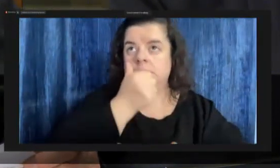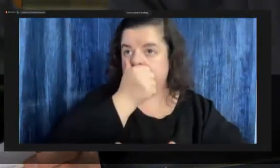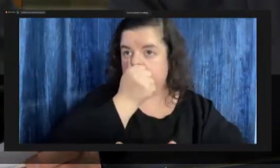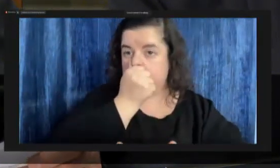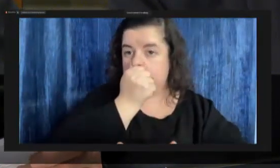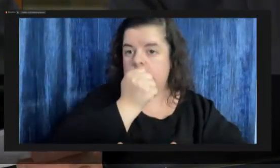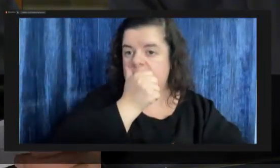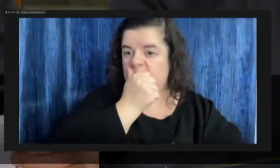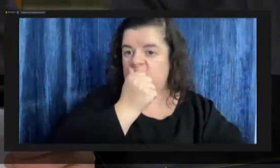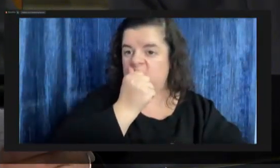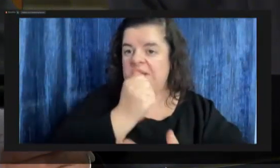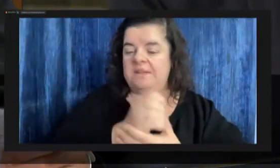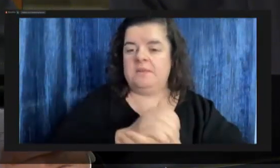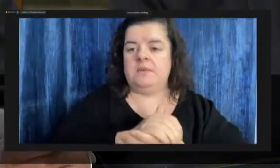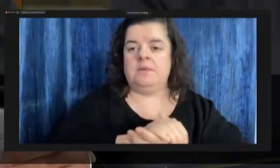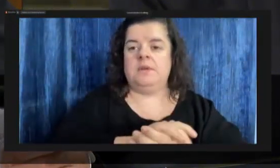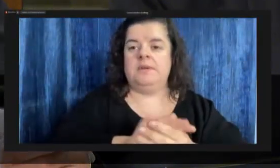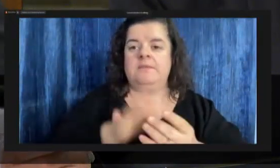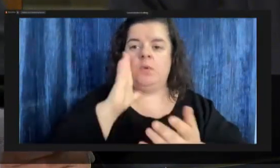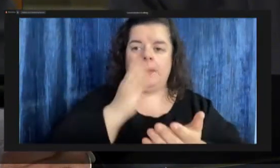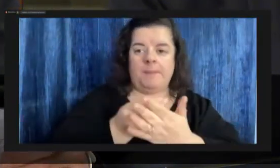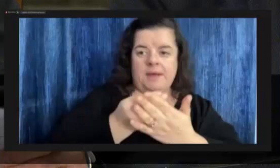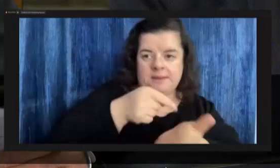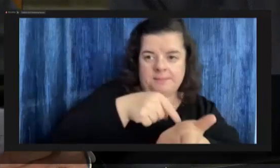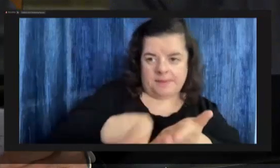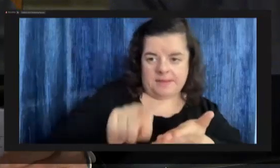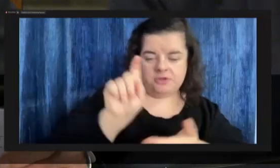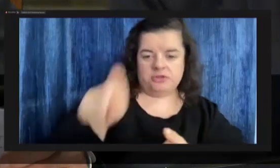I think they deserve to be compensated